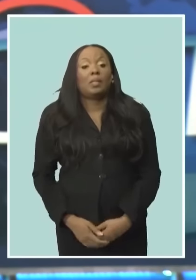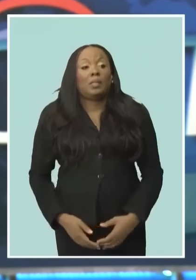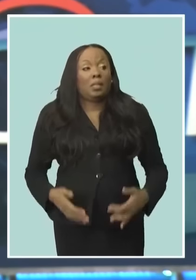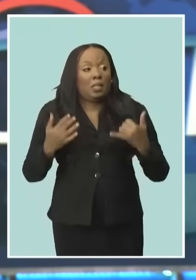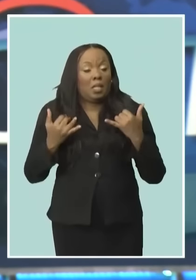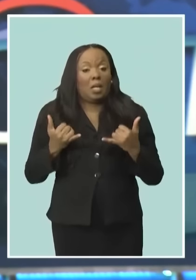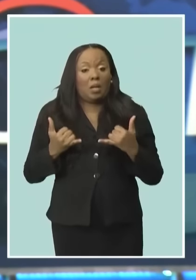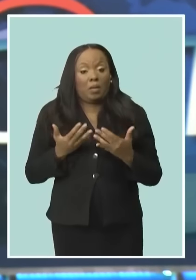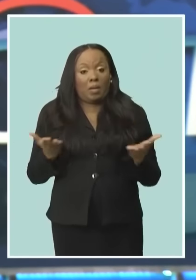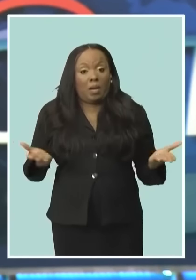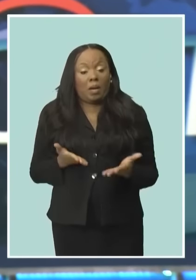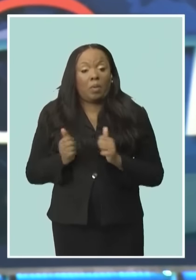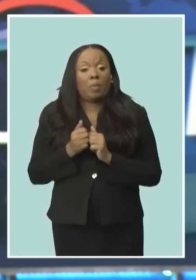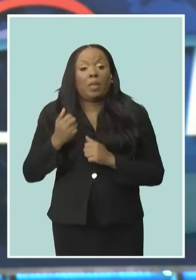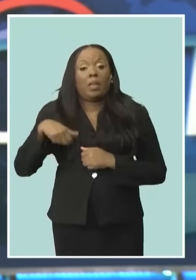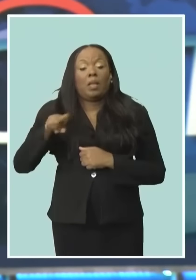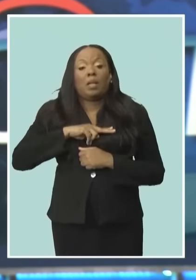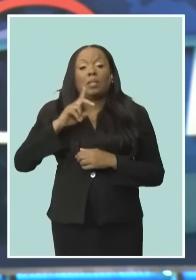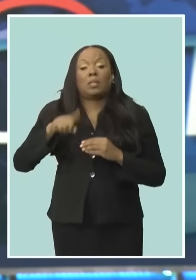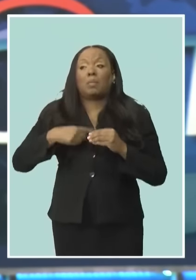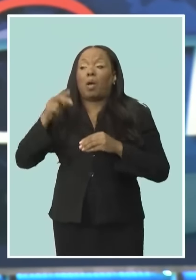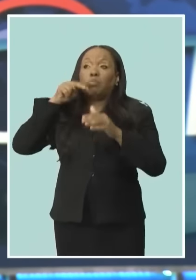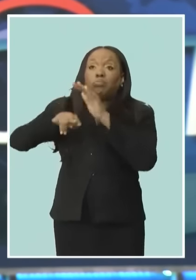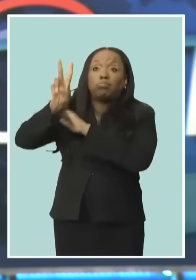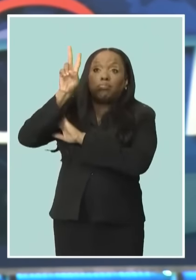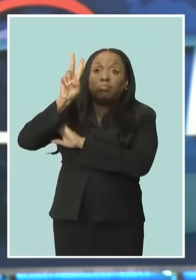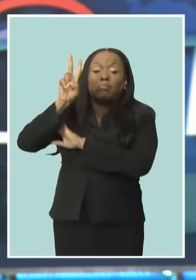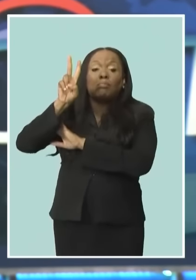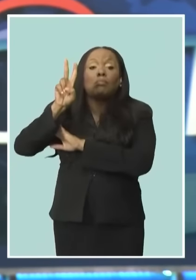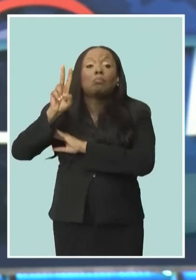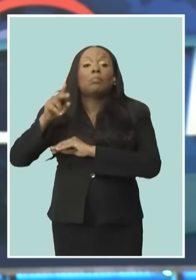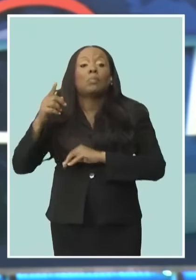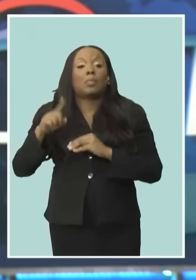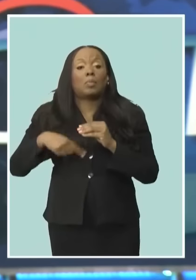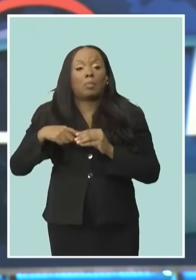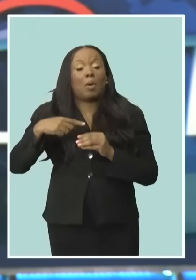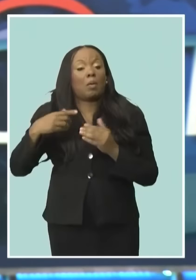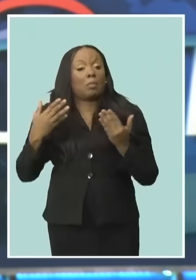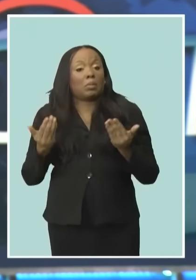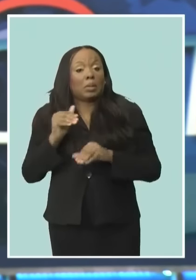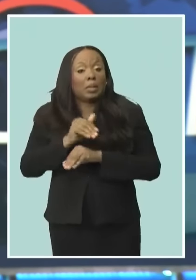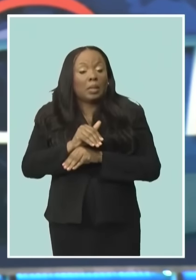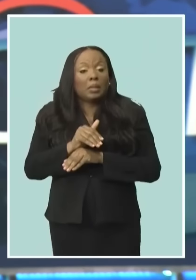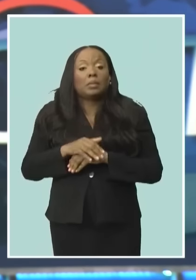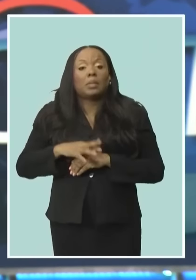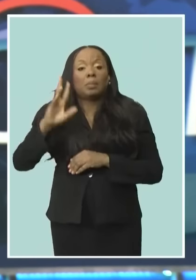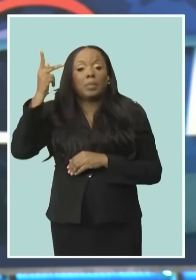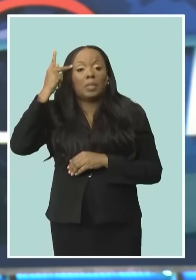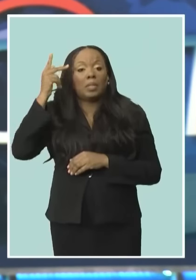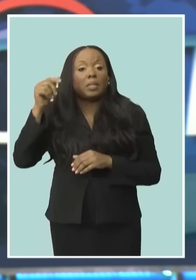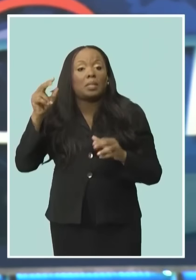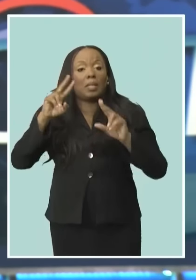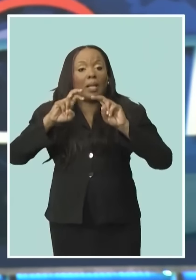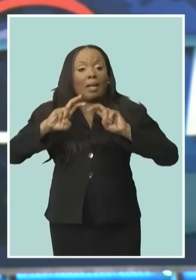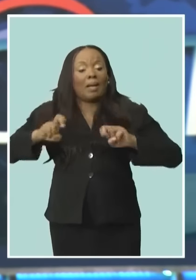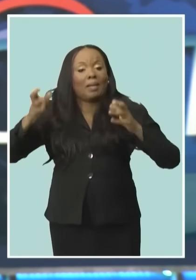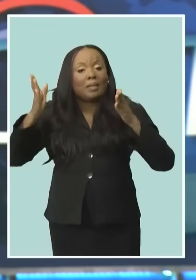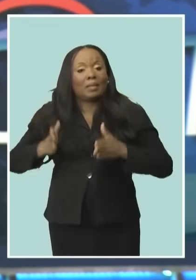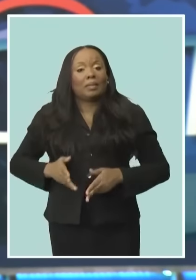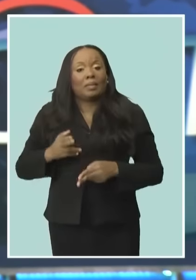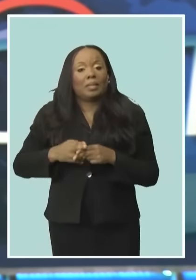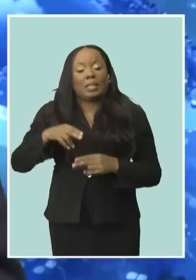us now to give his take and his projections for tonight is political analyst Peter Wickham. Good